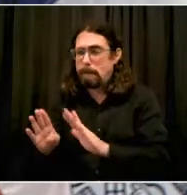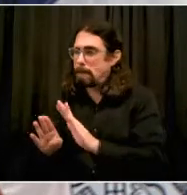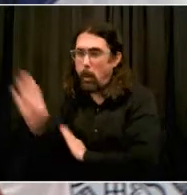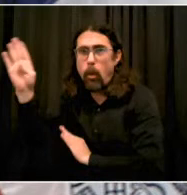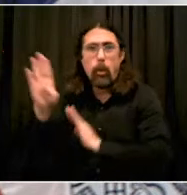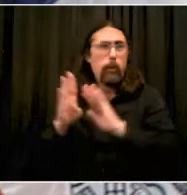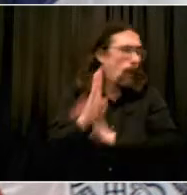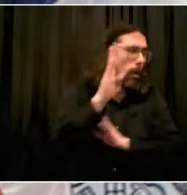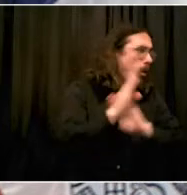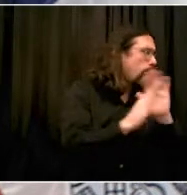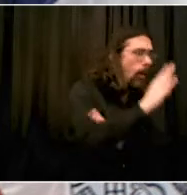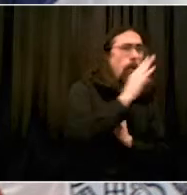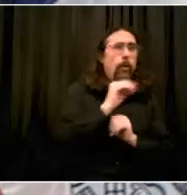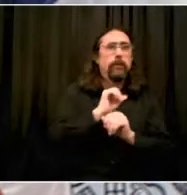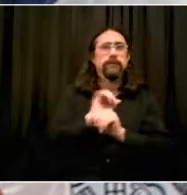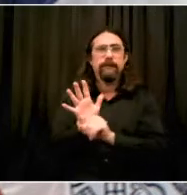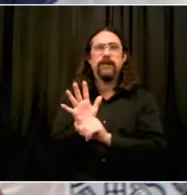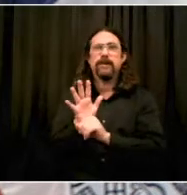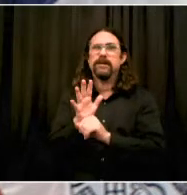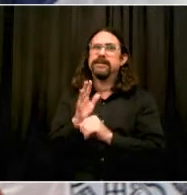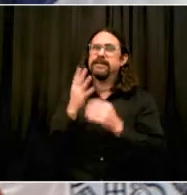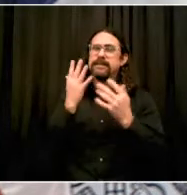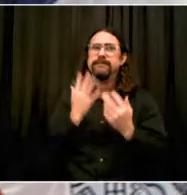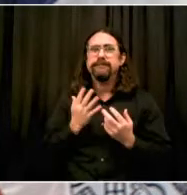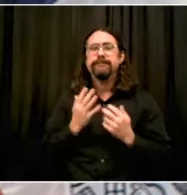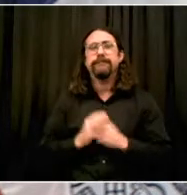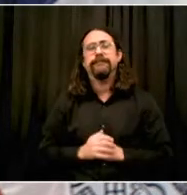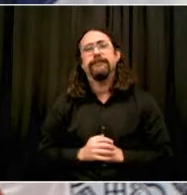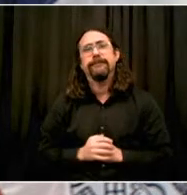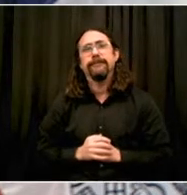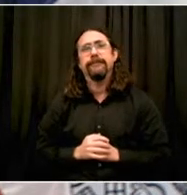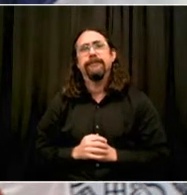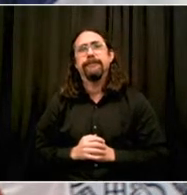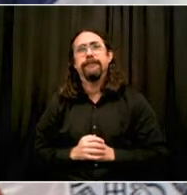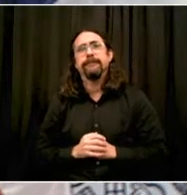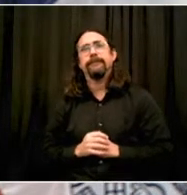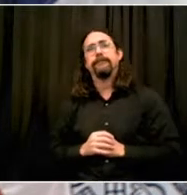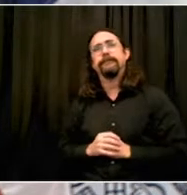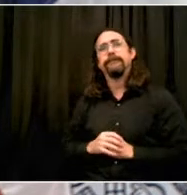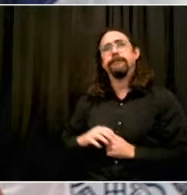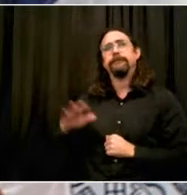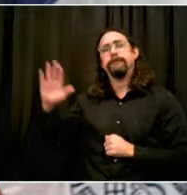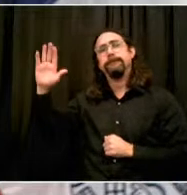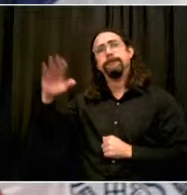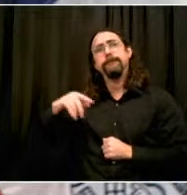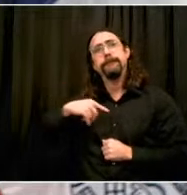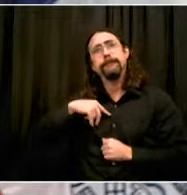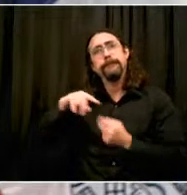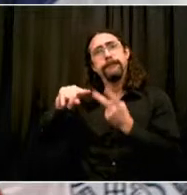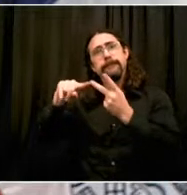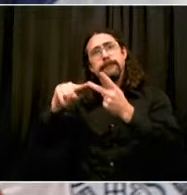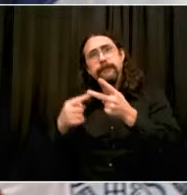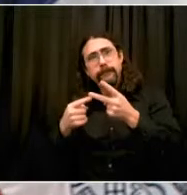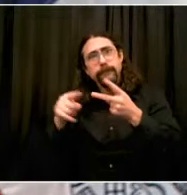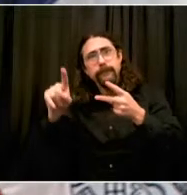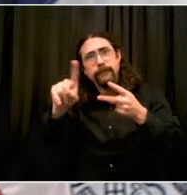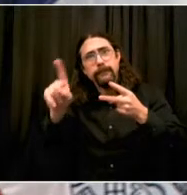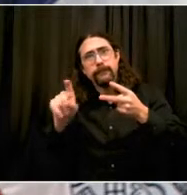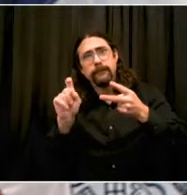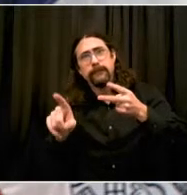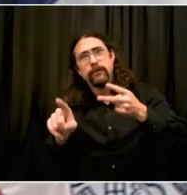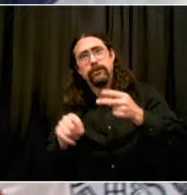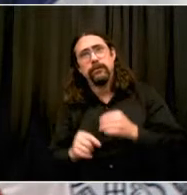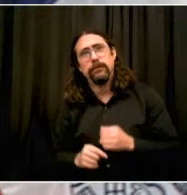schools, but does that mean you would roll back those, the rolling number would actually have to be lower